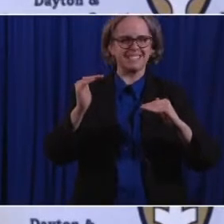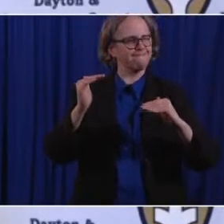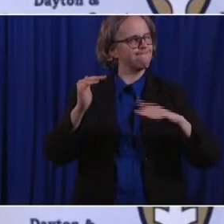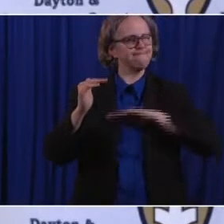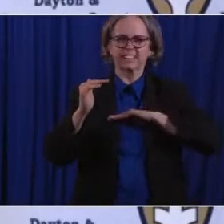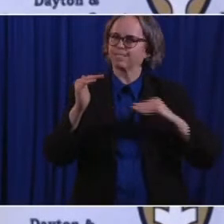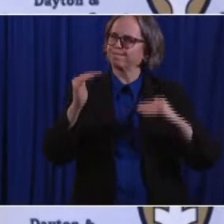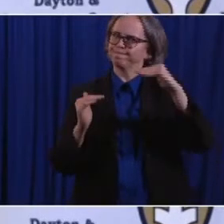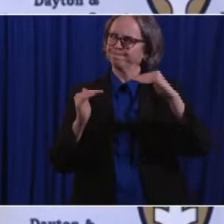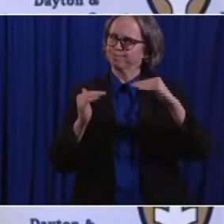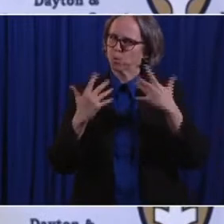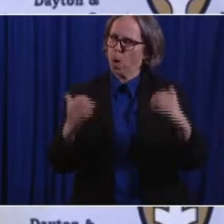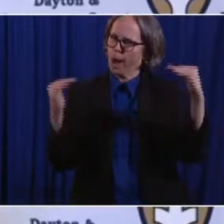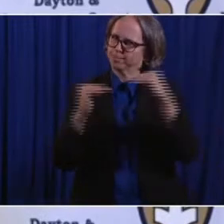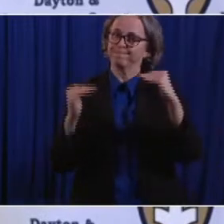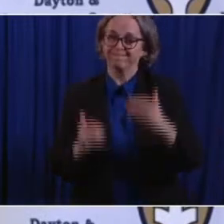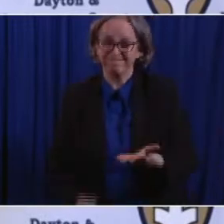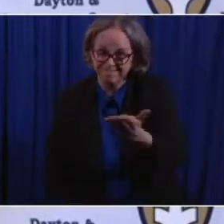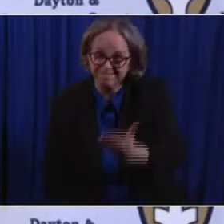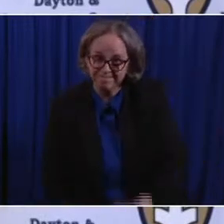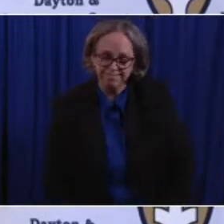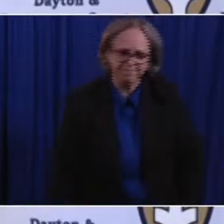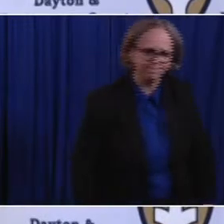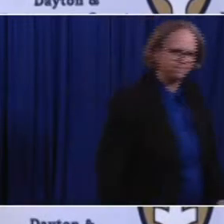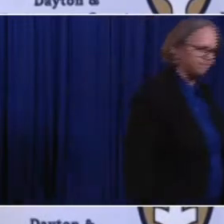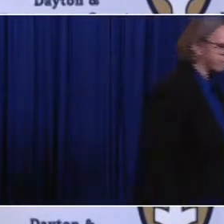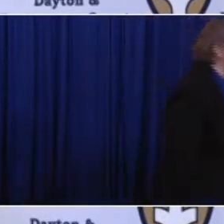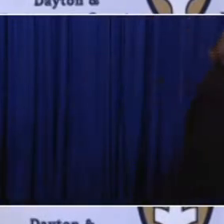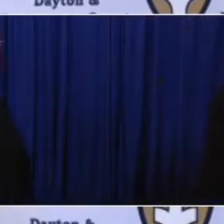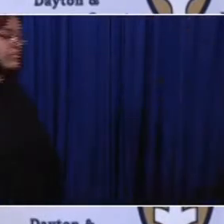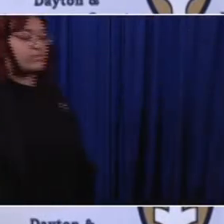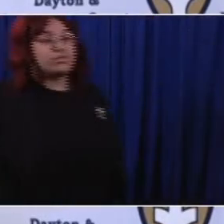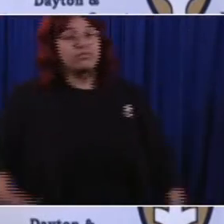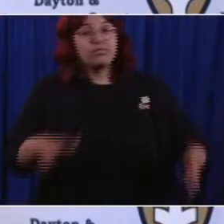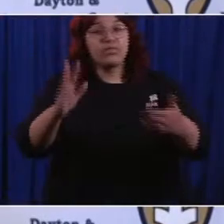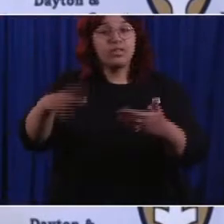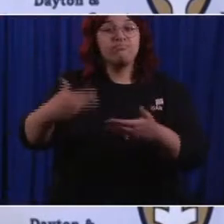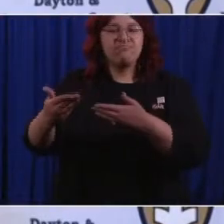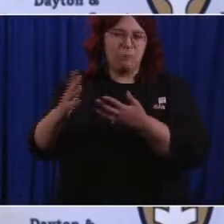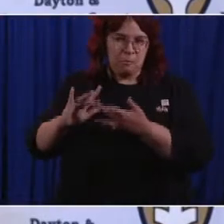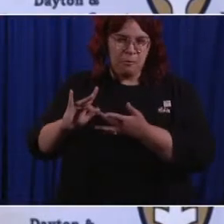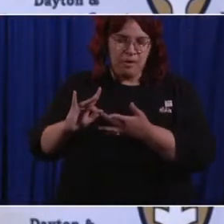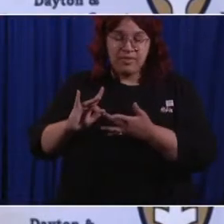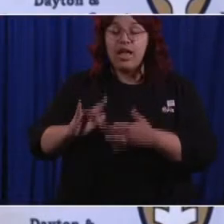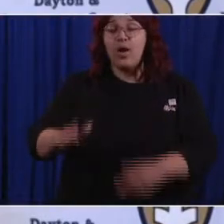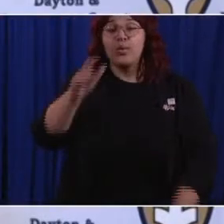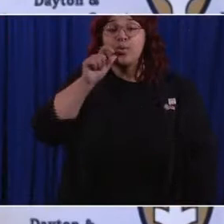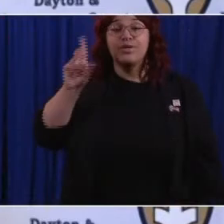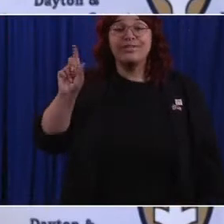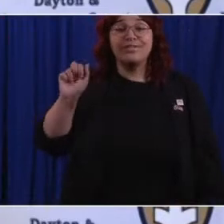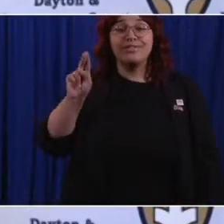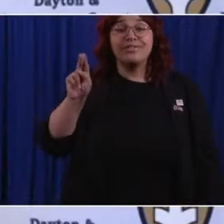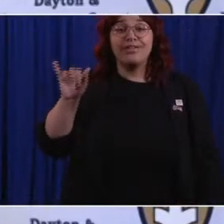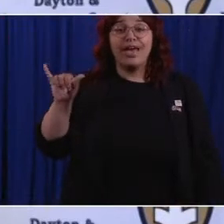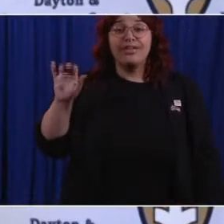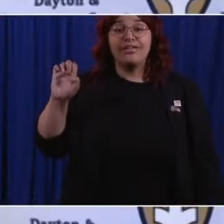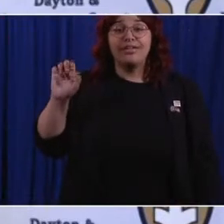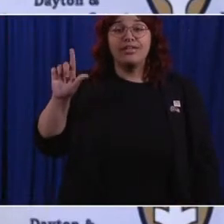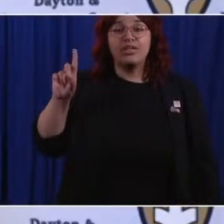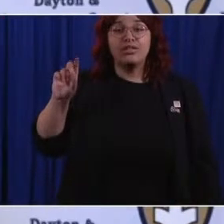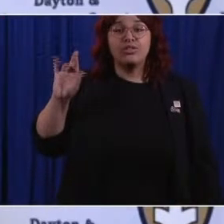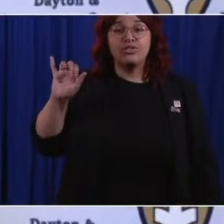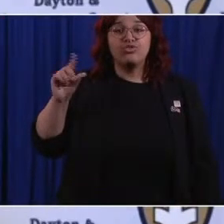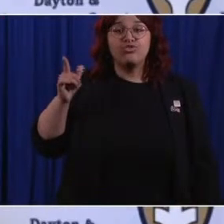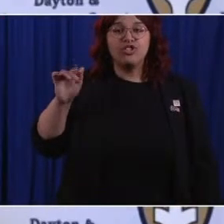Next question online is from Danny Eldridge at Hannah News Service. Hello, Governor. Danny? Can you talk a little bit about